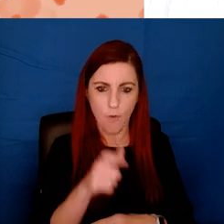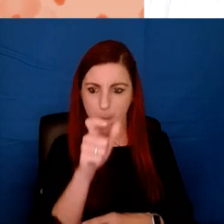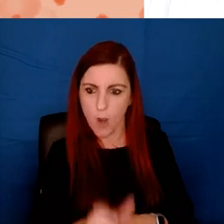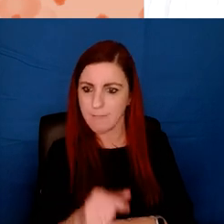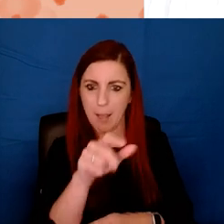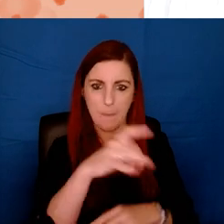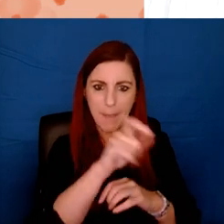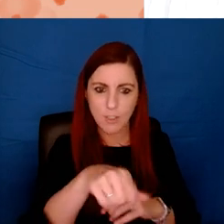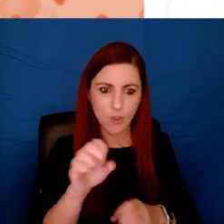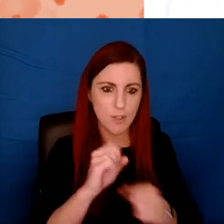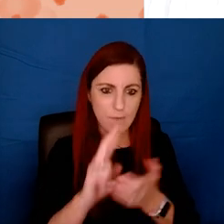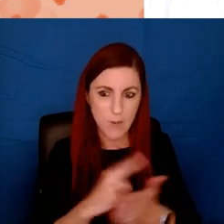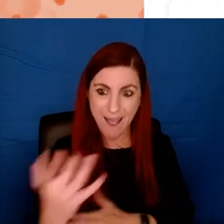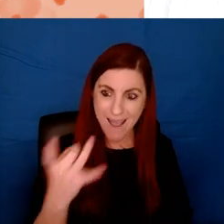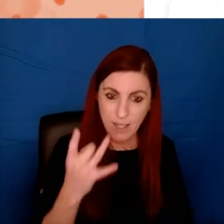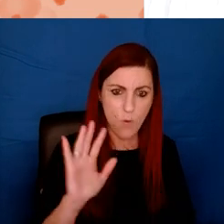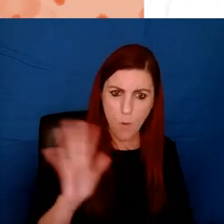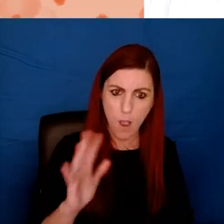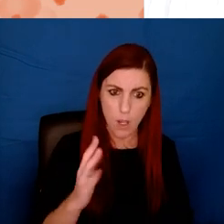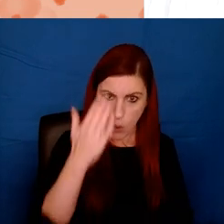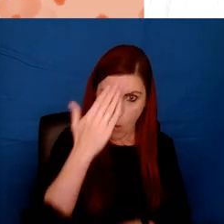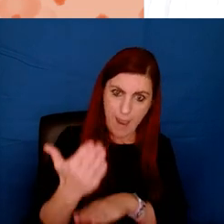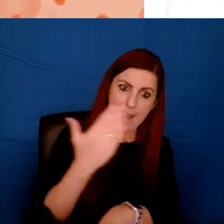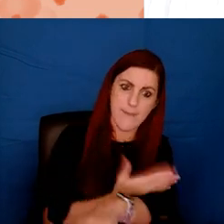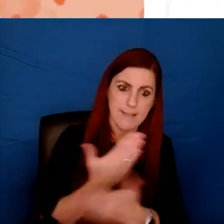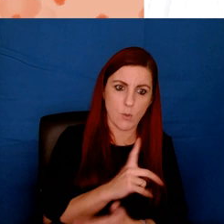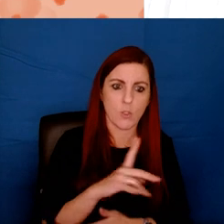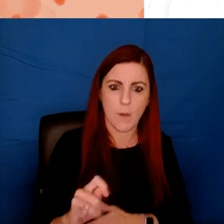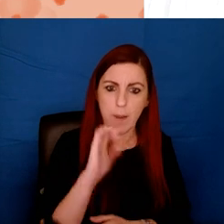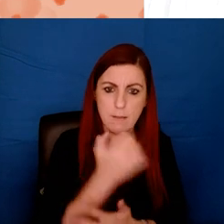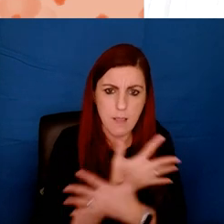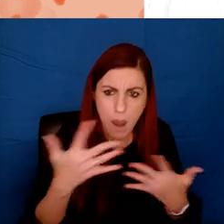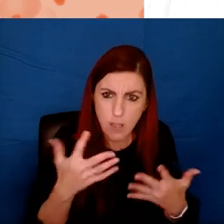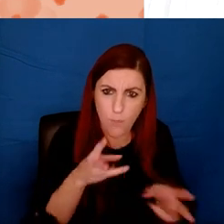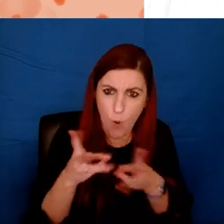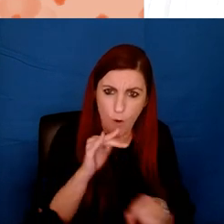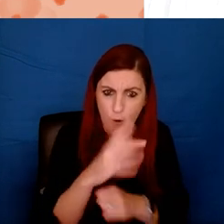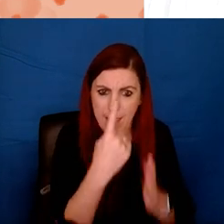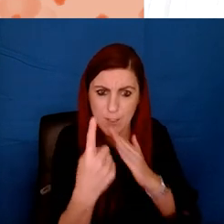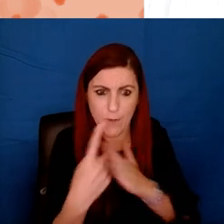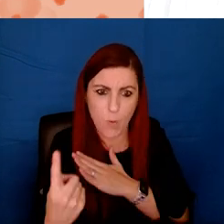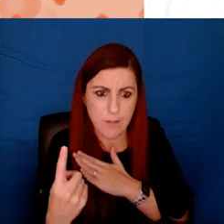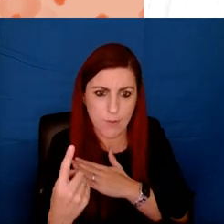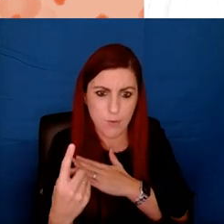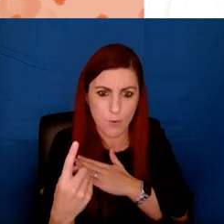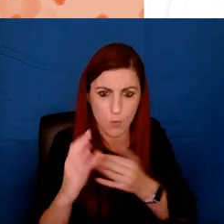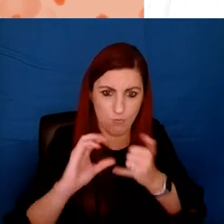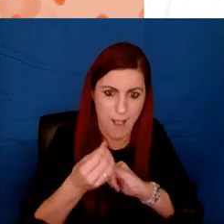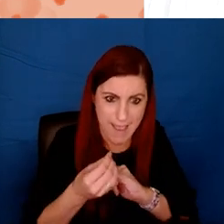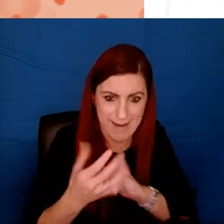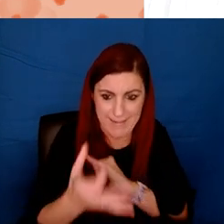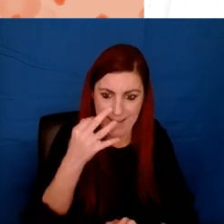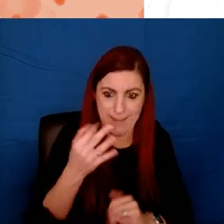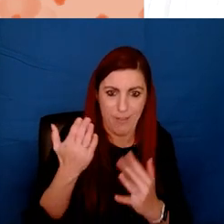user, like we've been seeing, there's a lot of labour put on the individual to make sure their needs are met, which isn't put